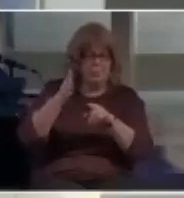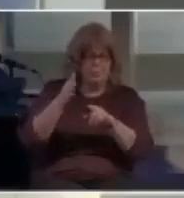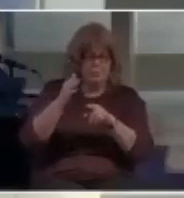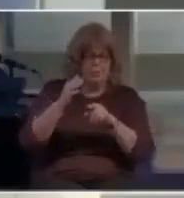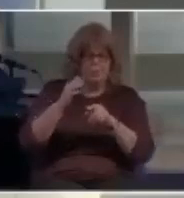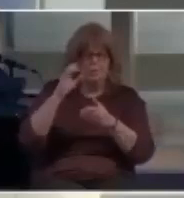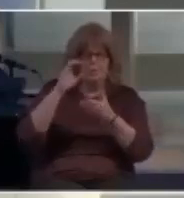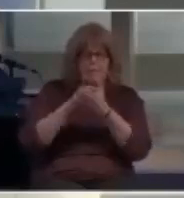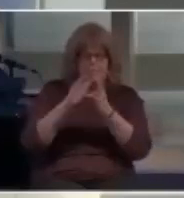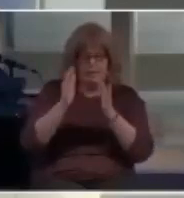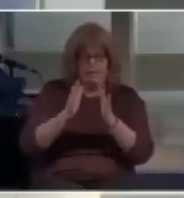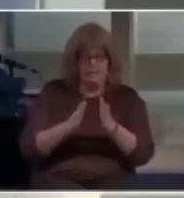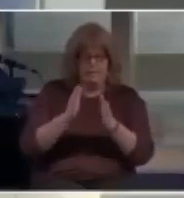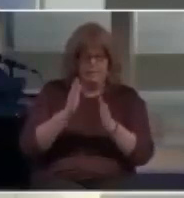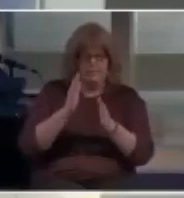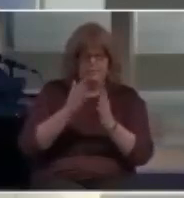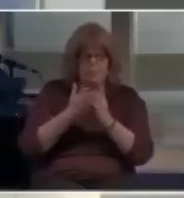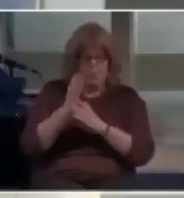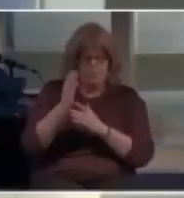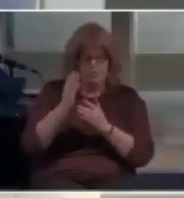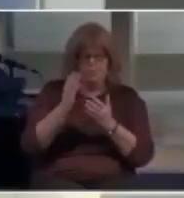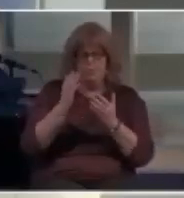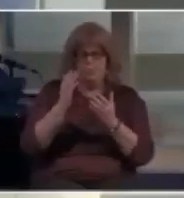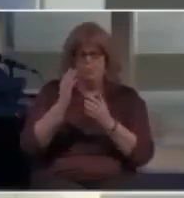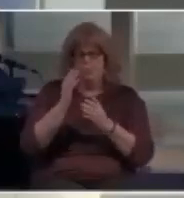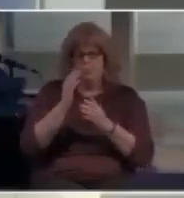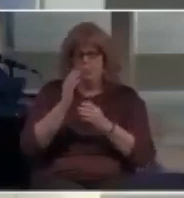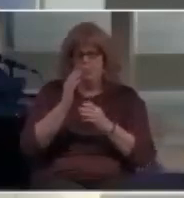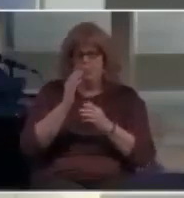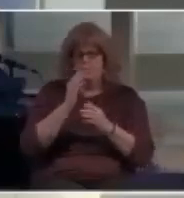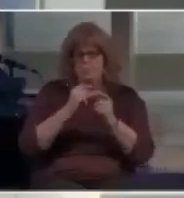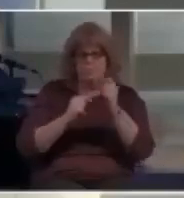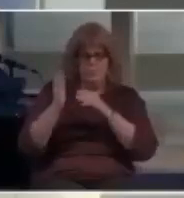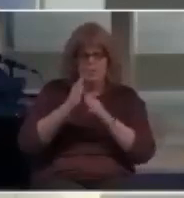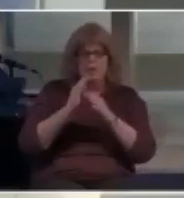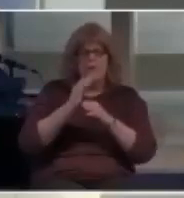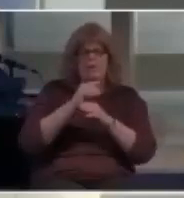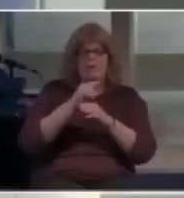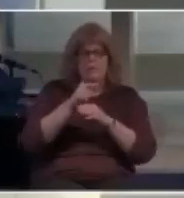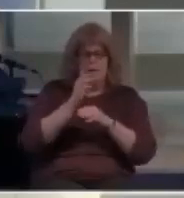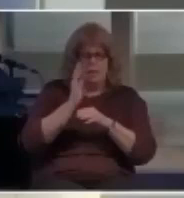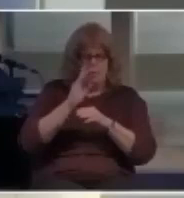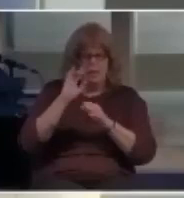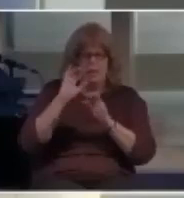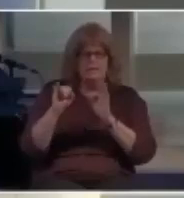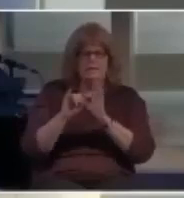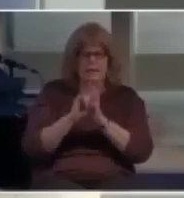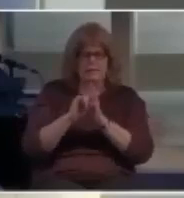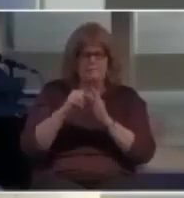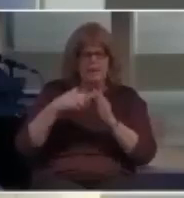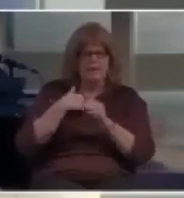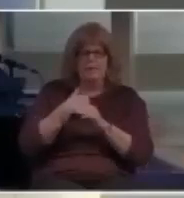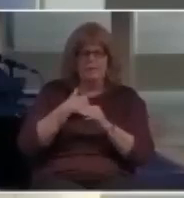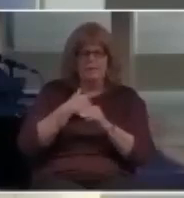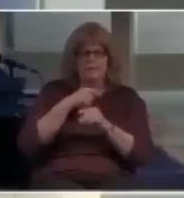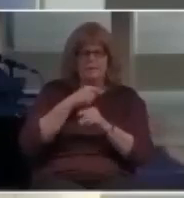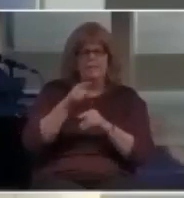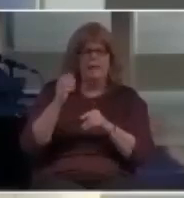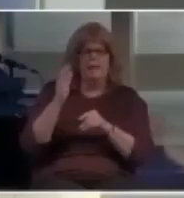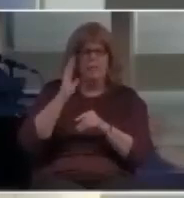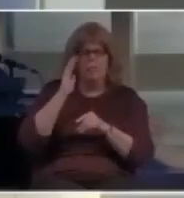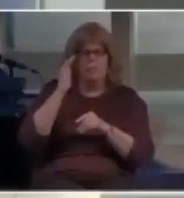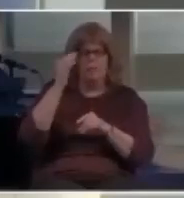the believers are going through what they are going through, they will be able to identify the beast. They will be able